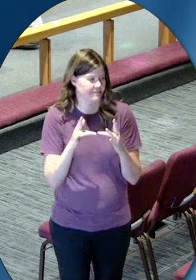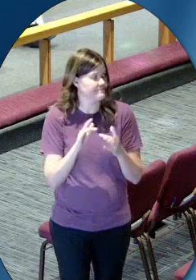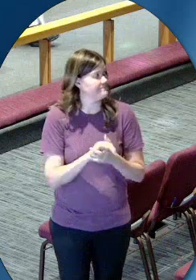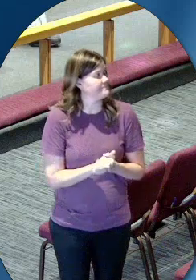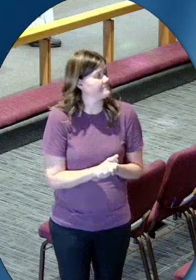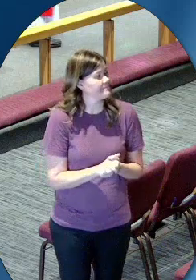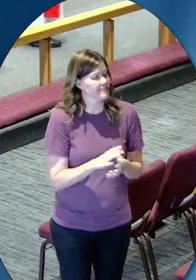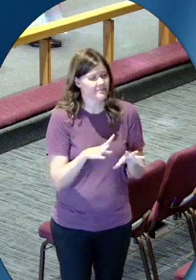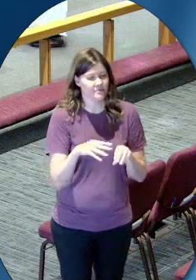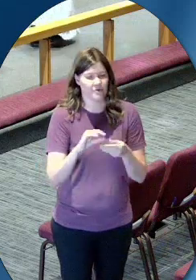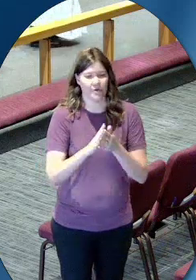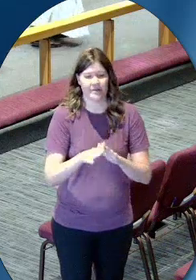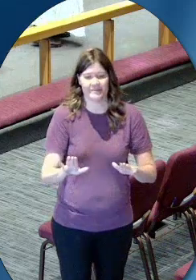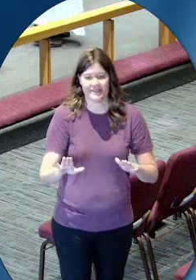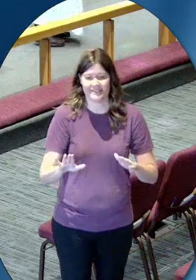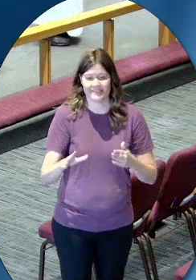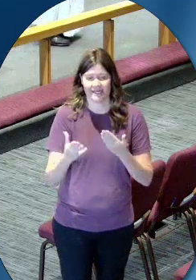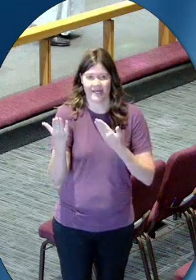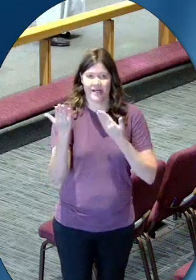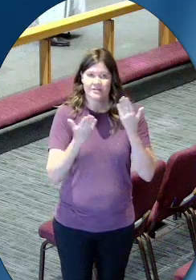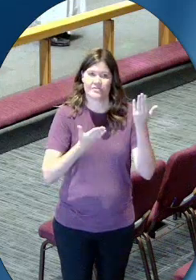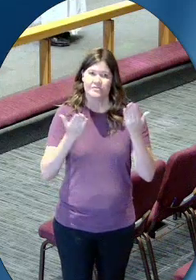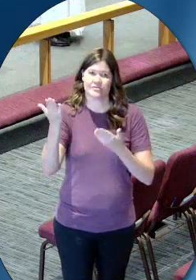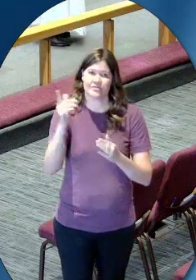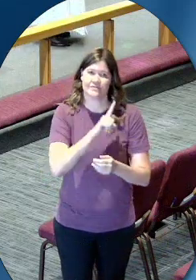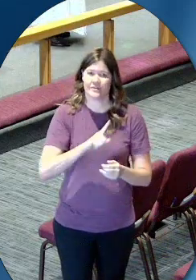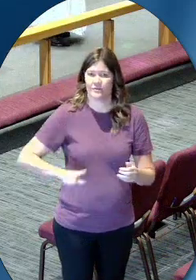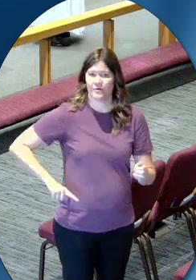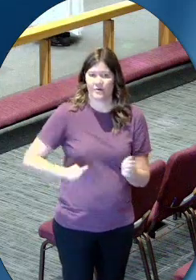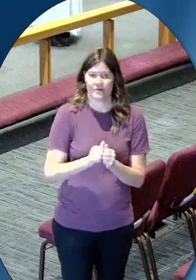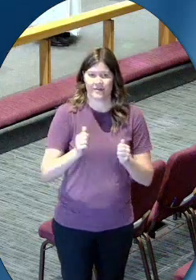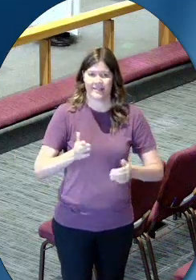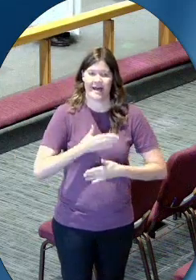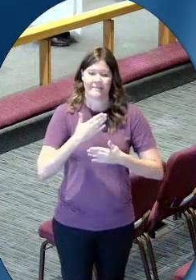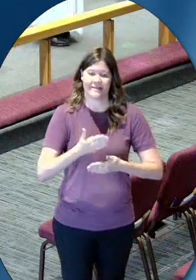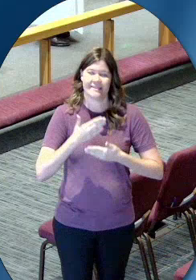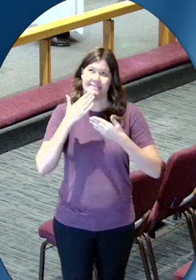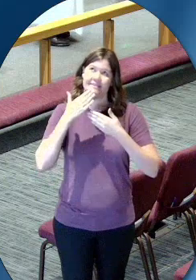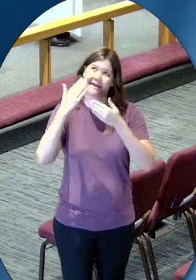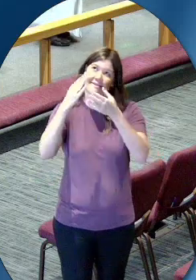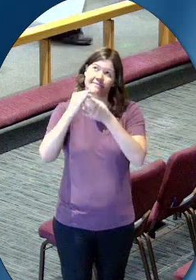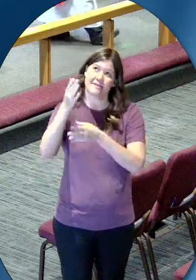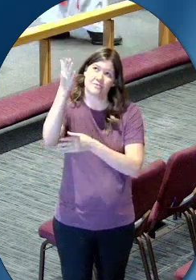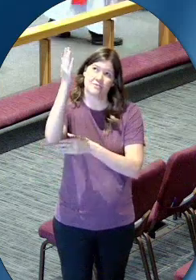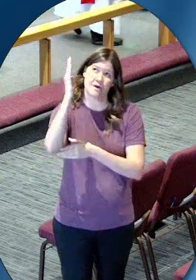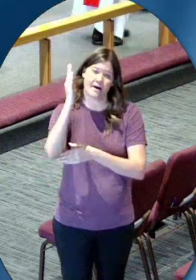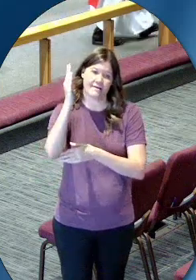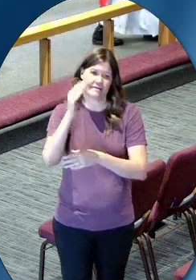Go in peace, serve the Lord. Thanks be to God.